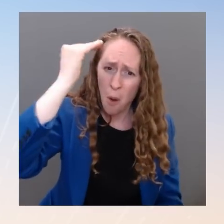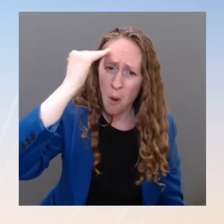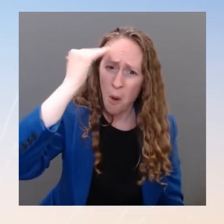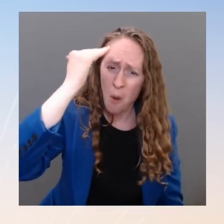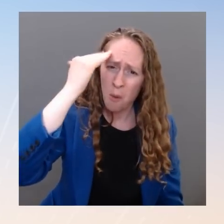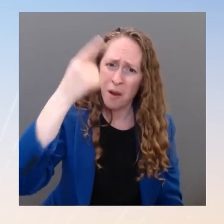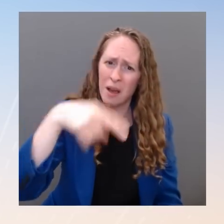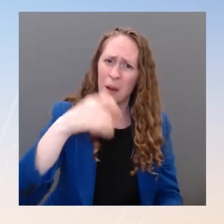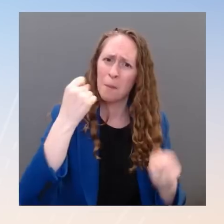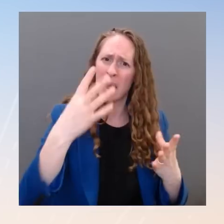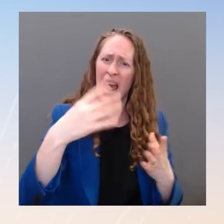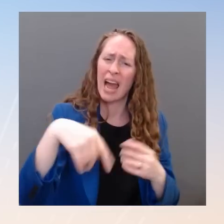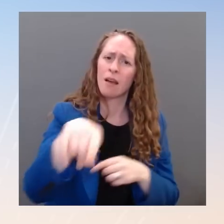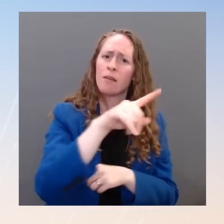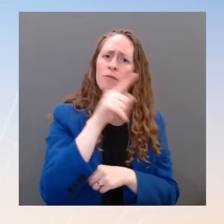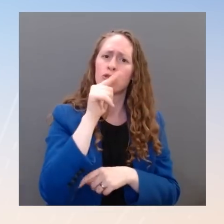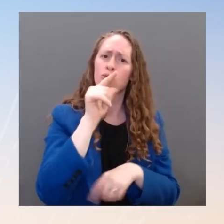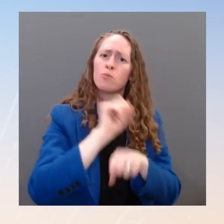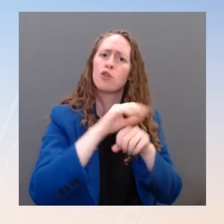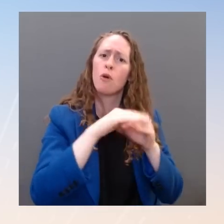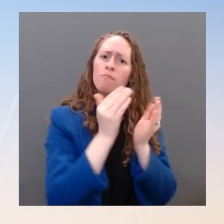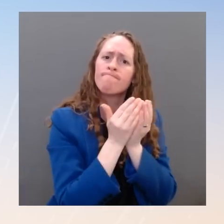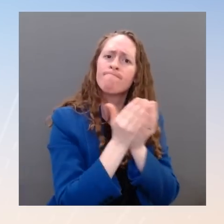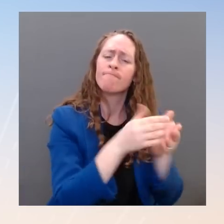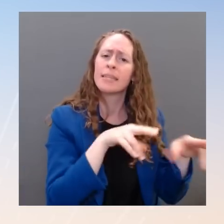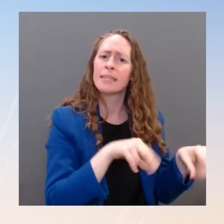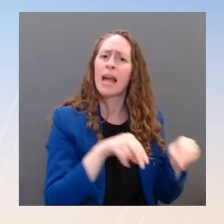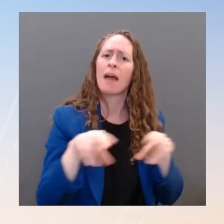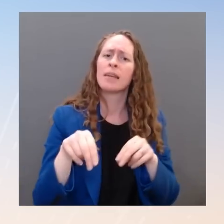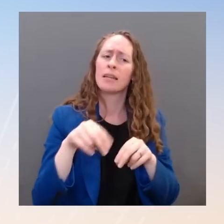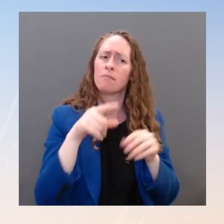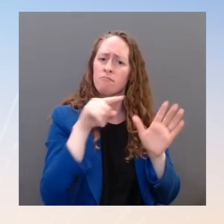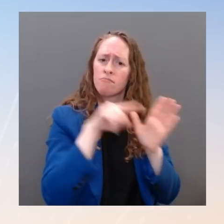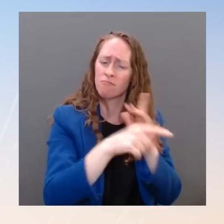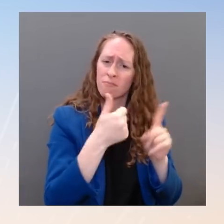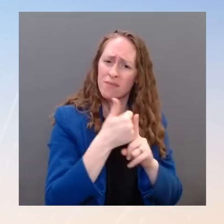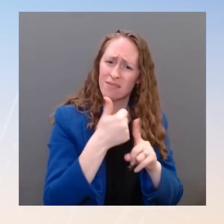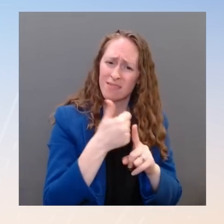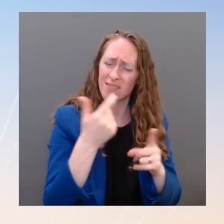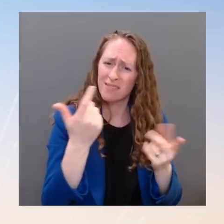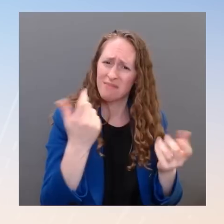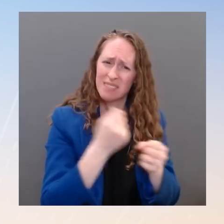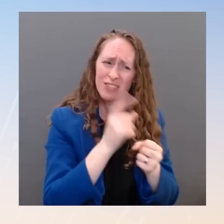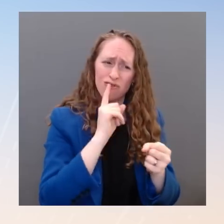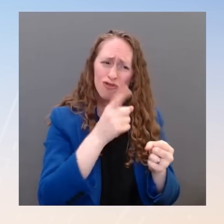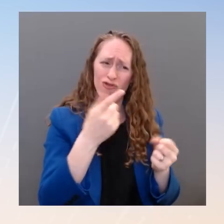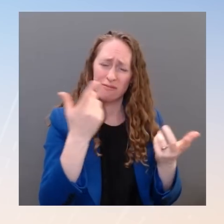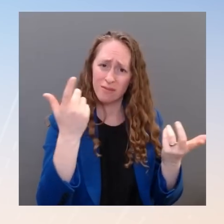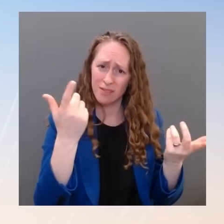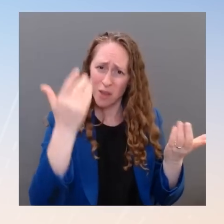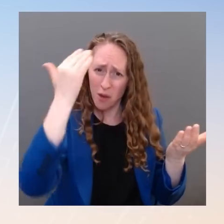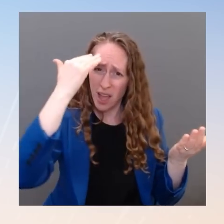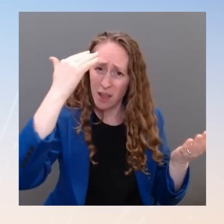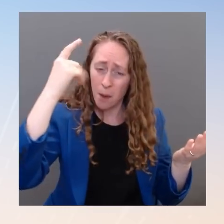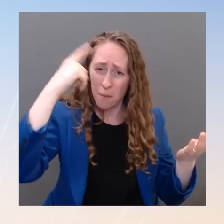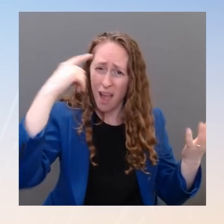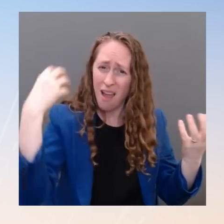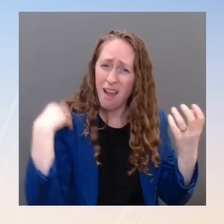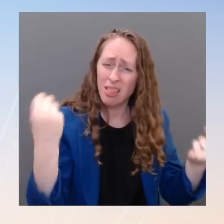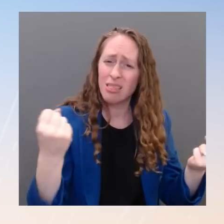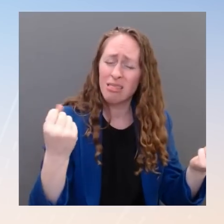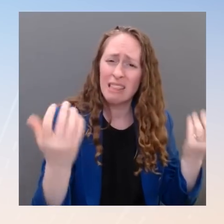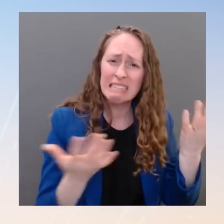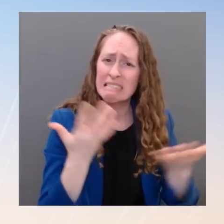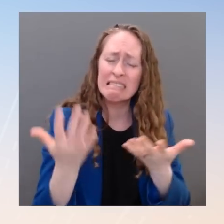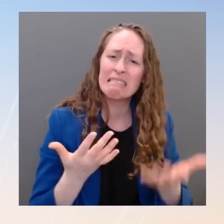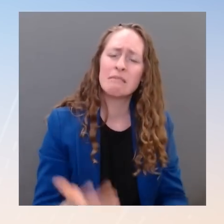enough to make sure that it is promoting the mental well-being of our service members? Well, certainly the president is regularly